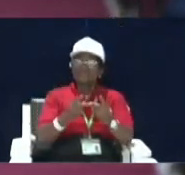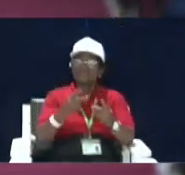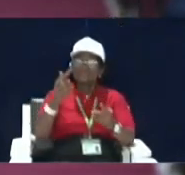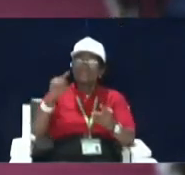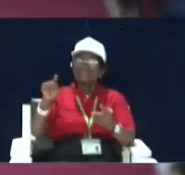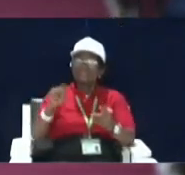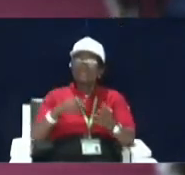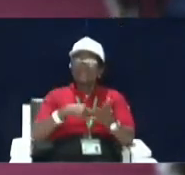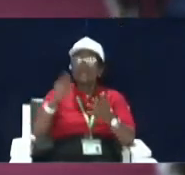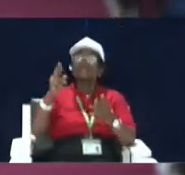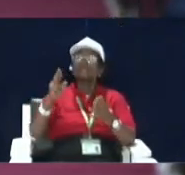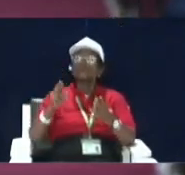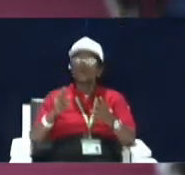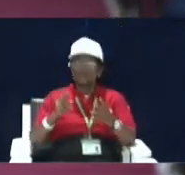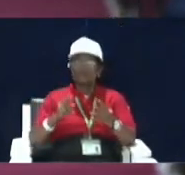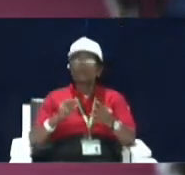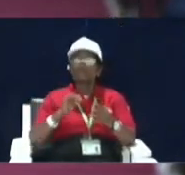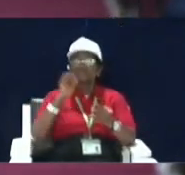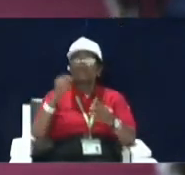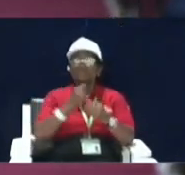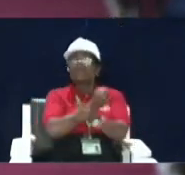wicked goes instead.